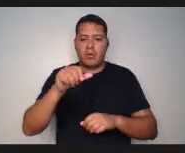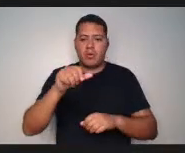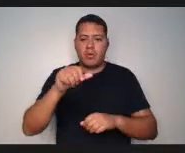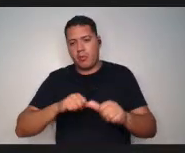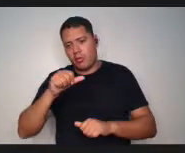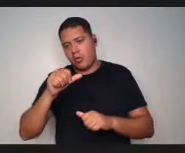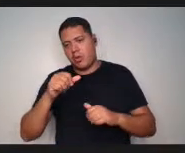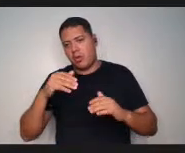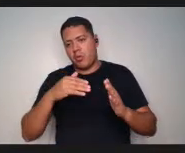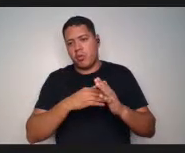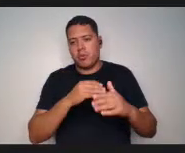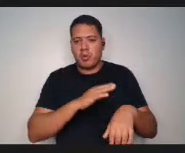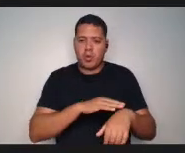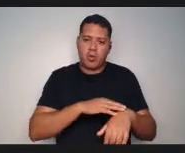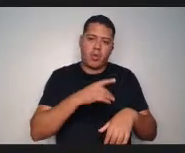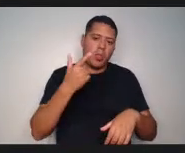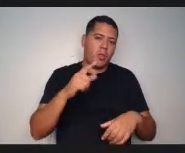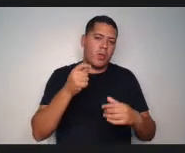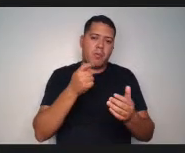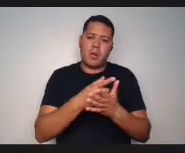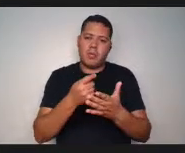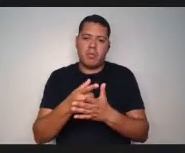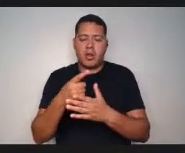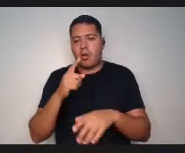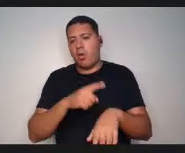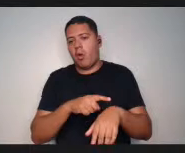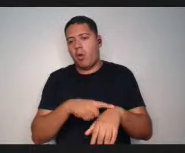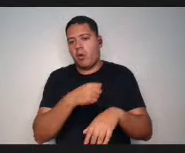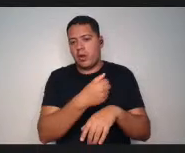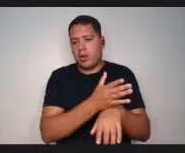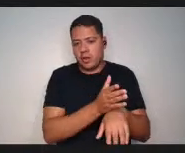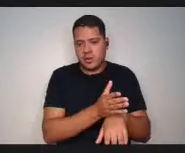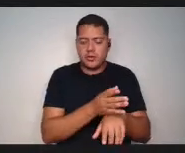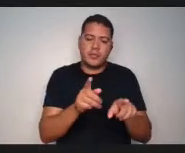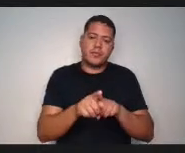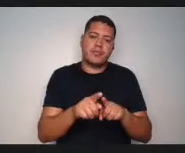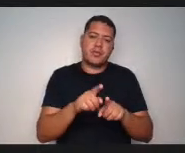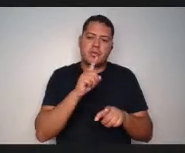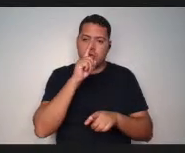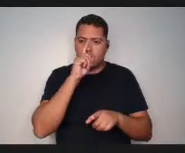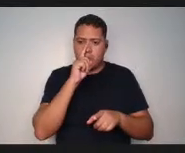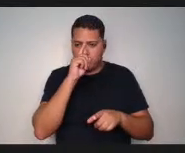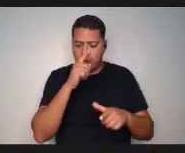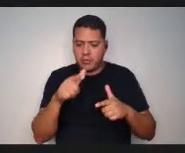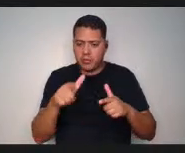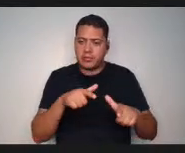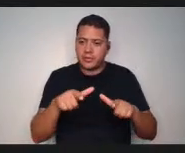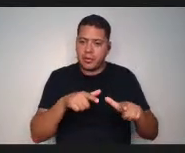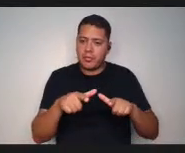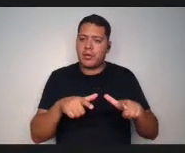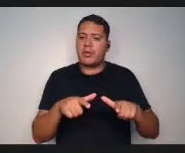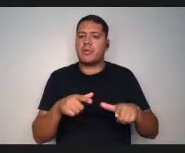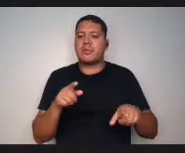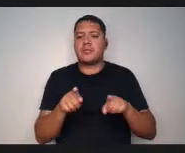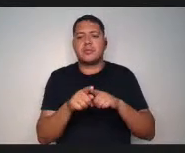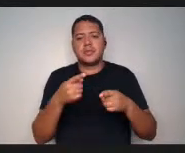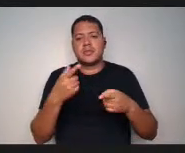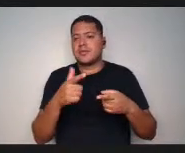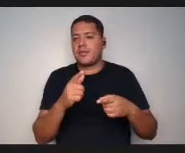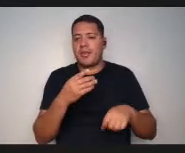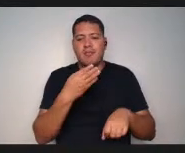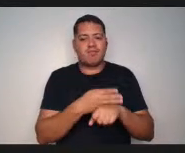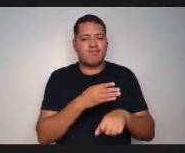safety training. And the union workers achieved work schedule changes. For